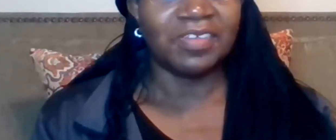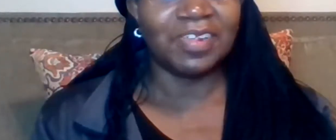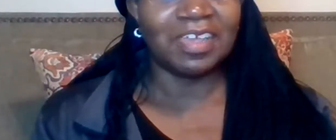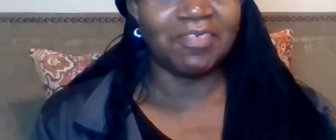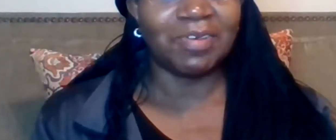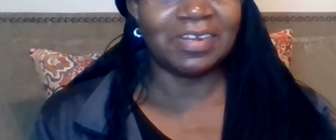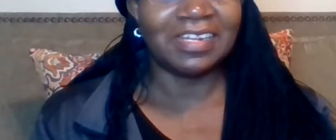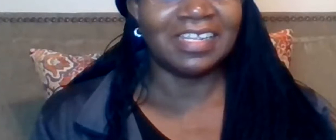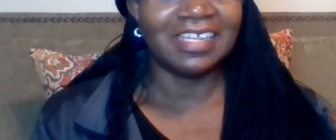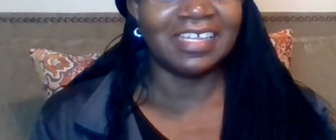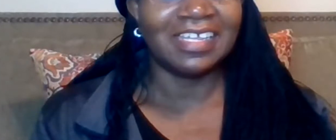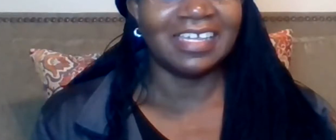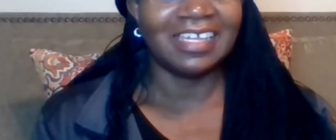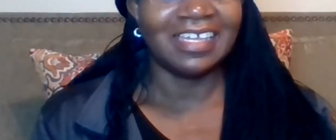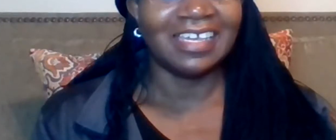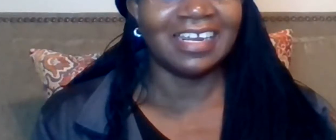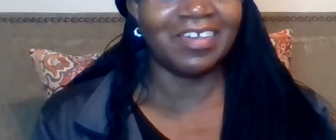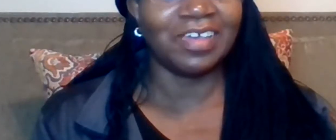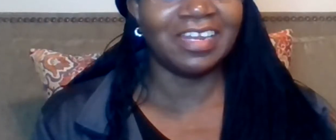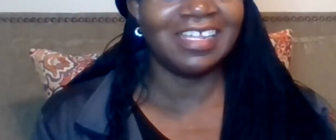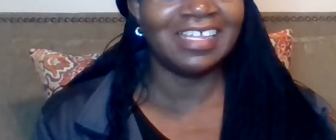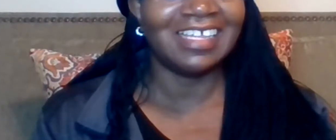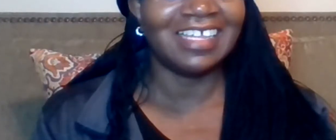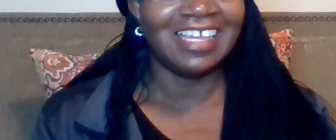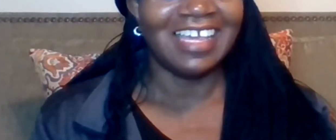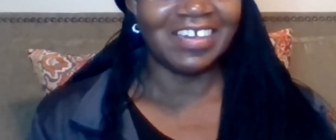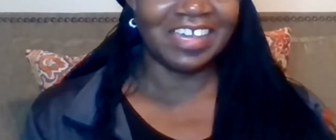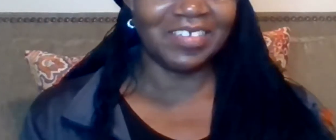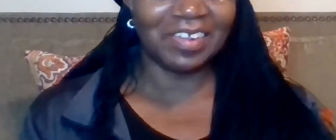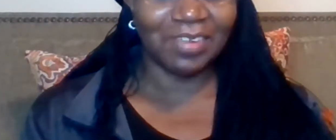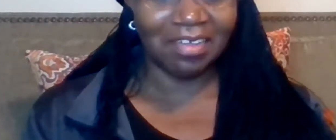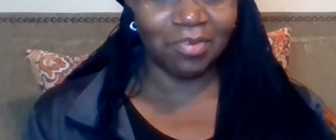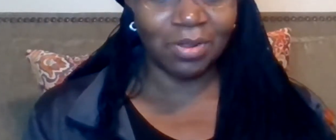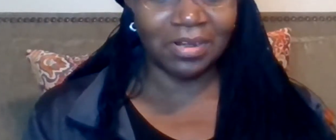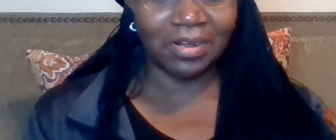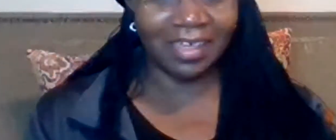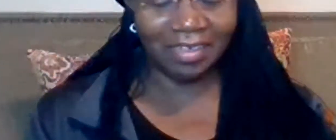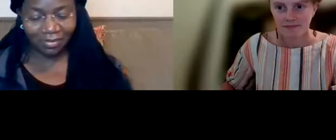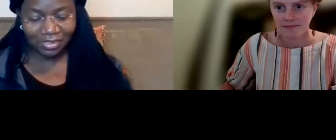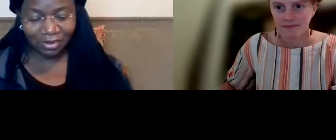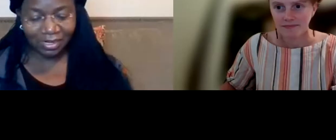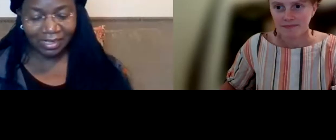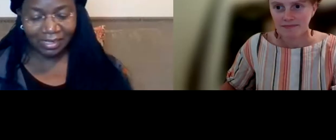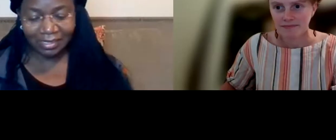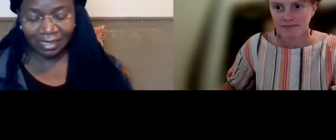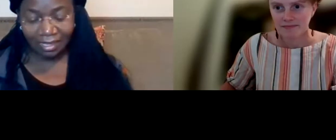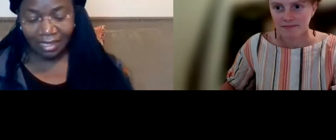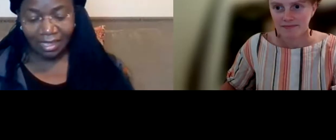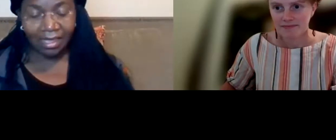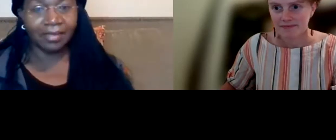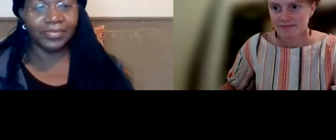All right. Everyone, can I go ahead? Okay, good evening, everyone, and thank you for joining